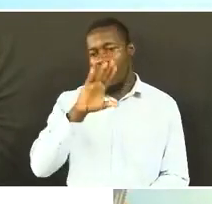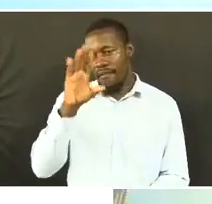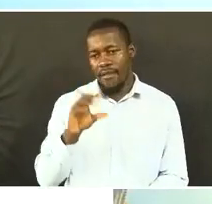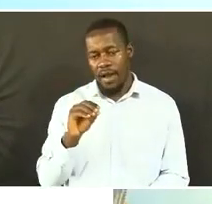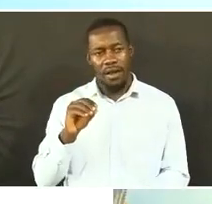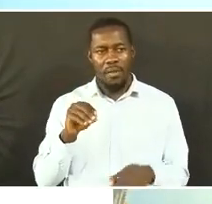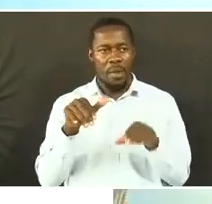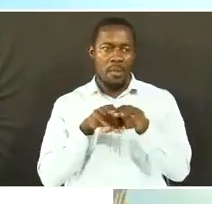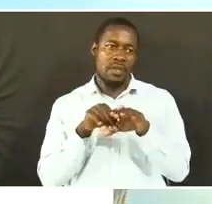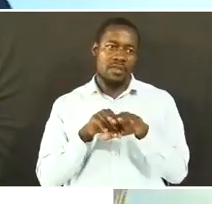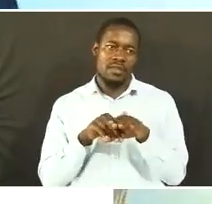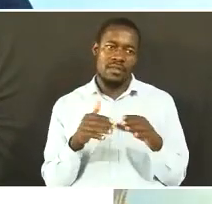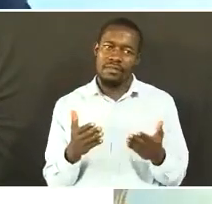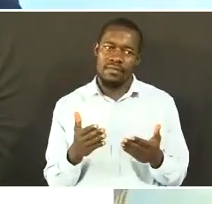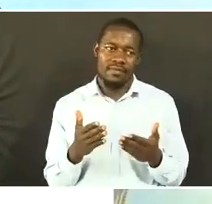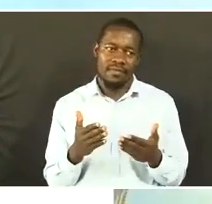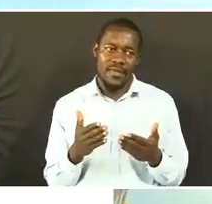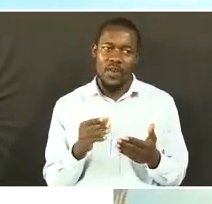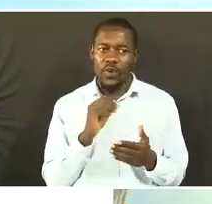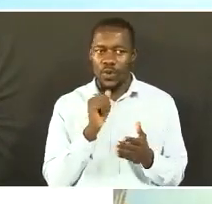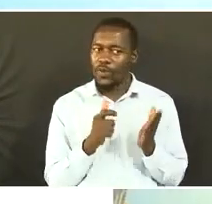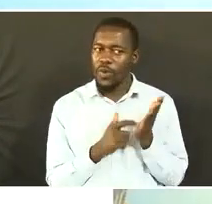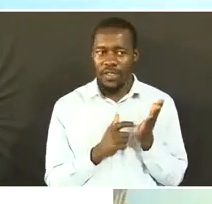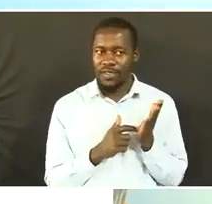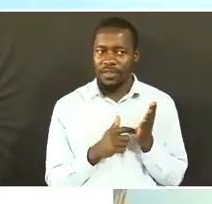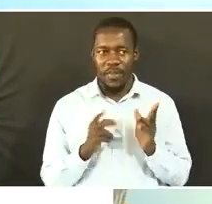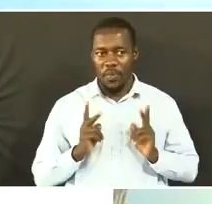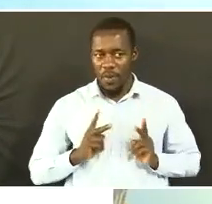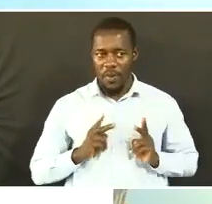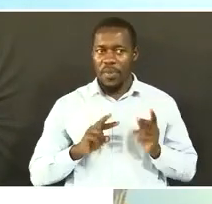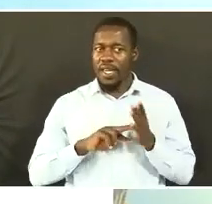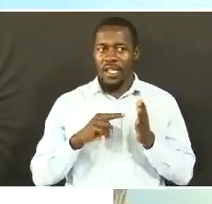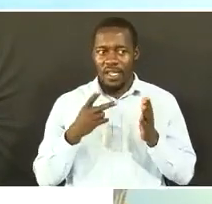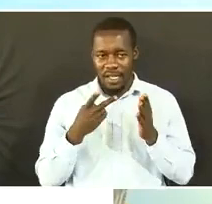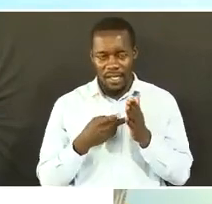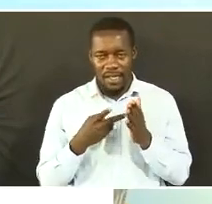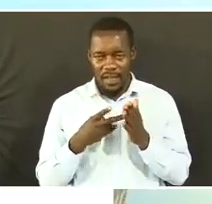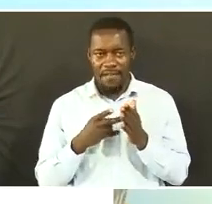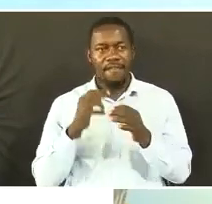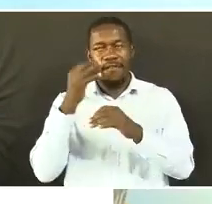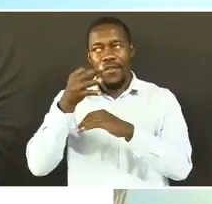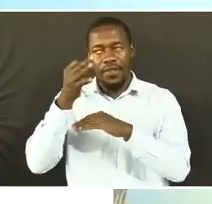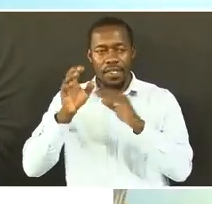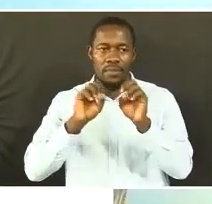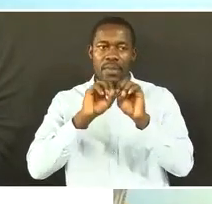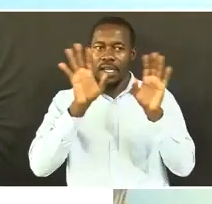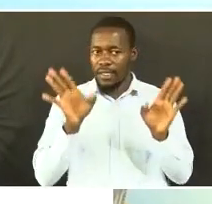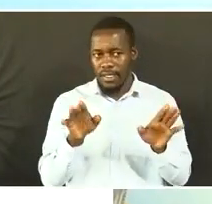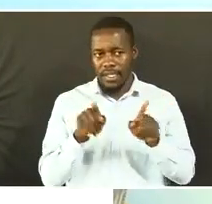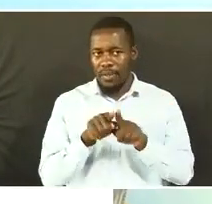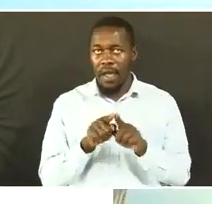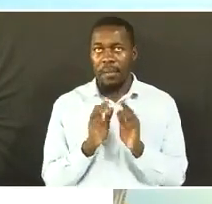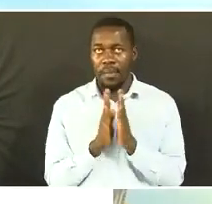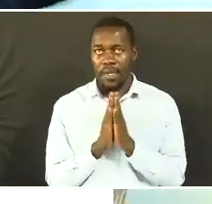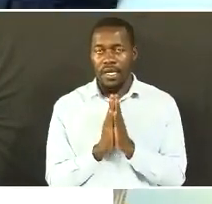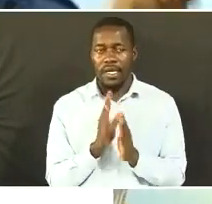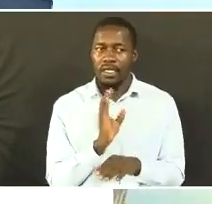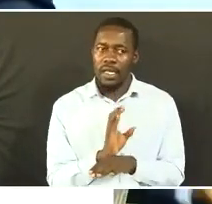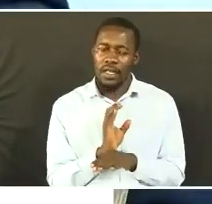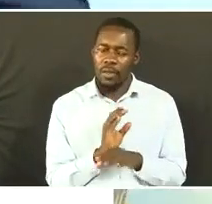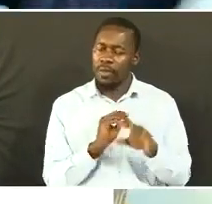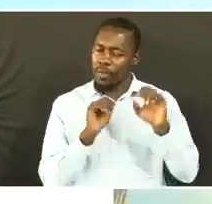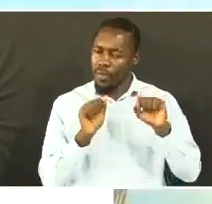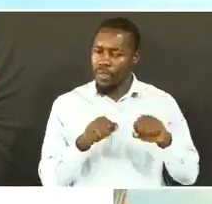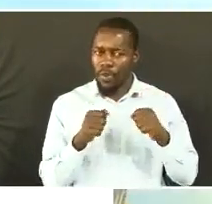is in this young continent. And I pray as a church that we will continue to have a burden and a heart to go out there